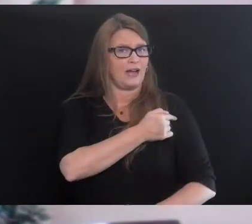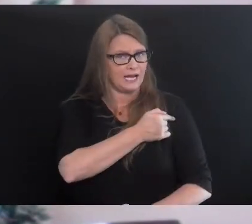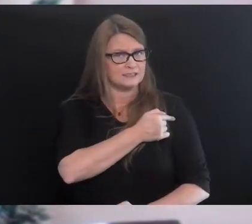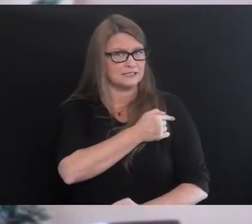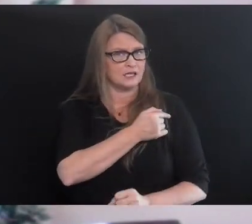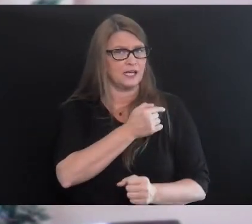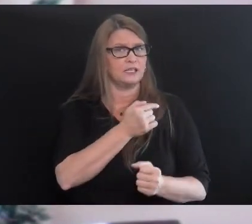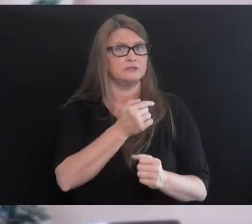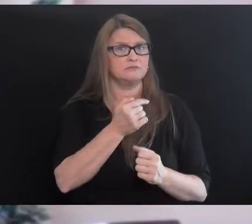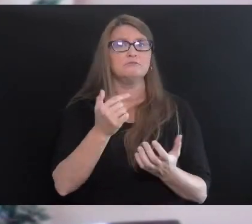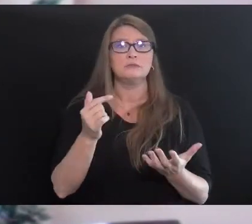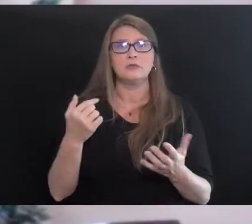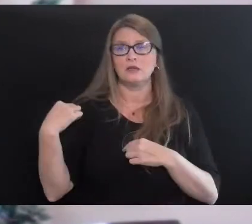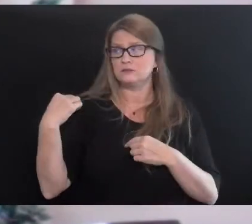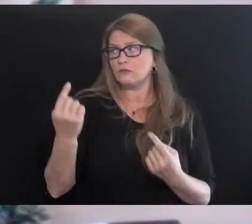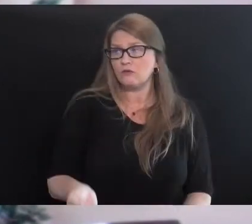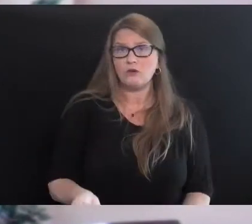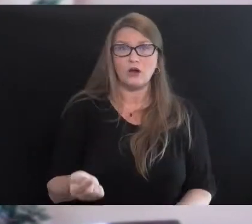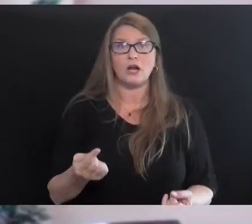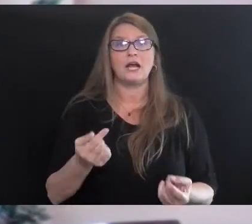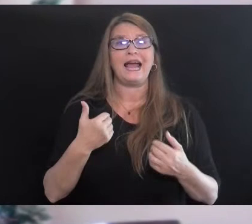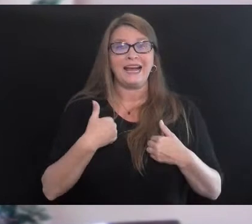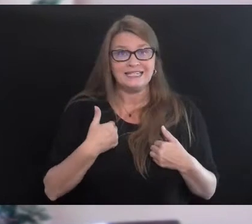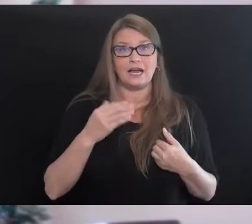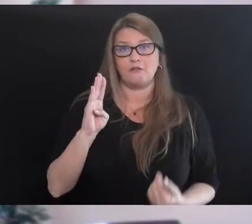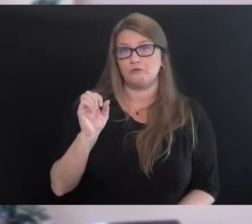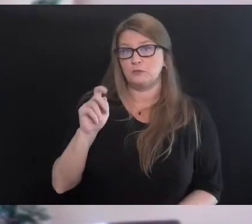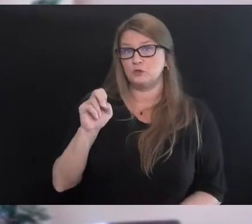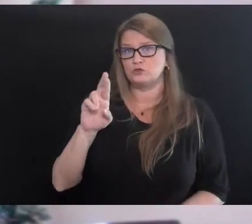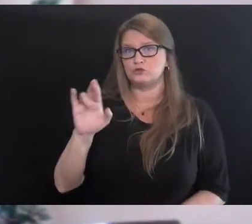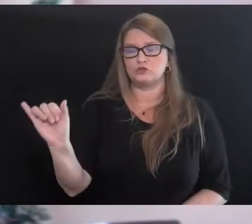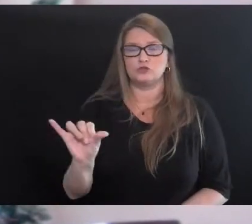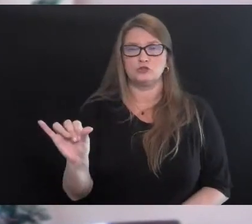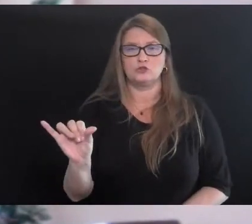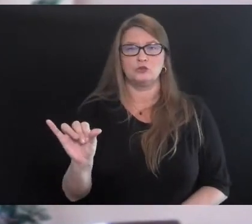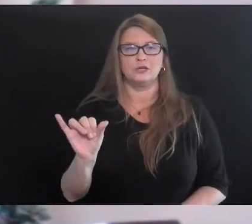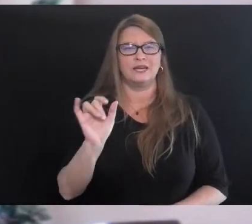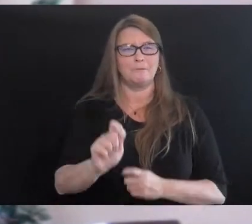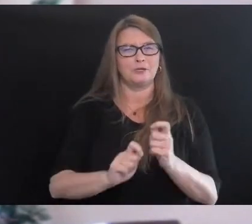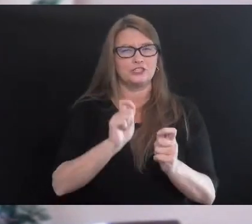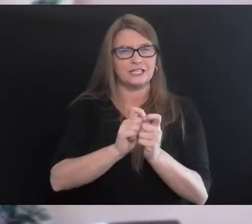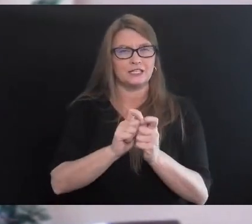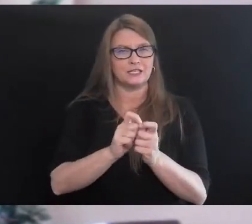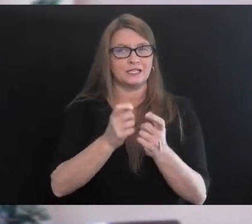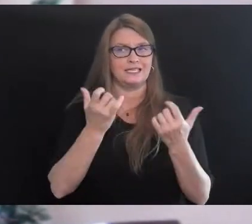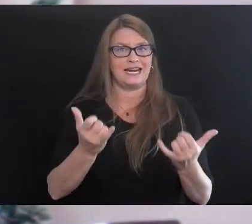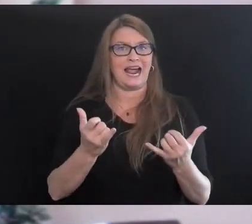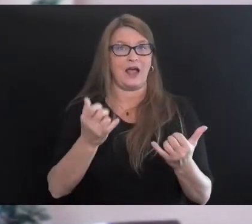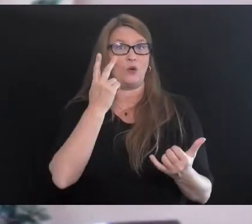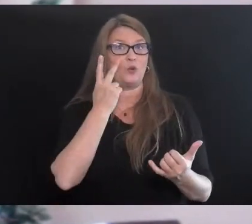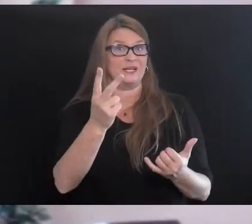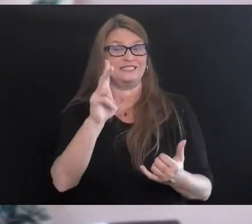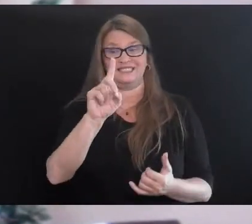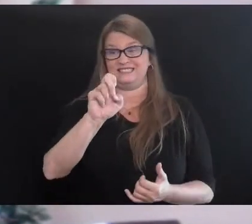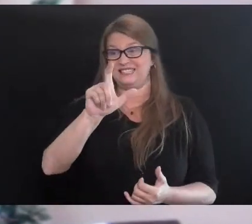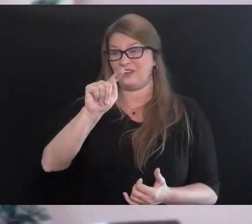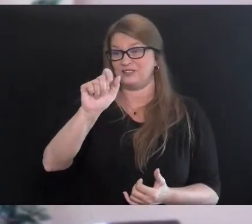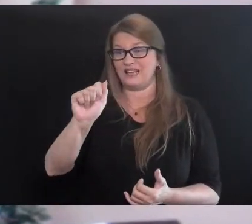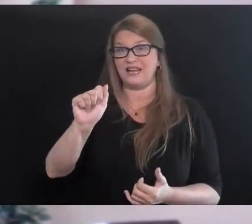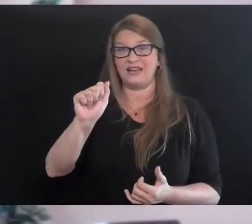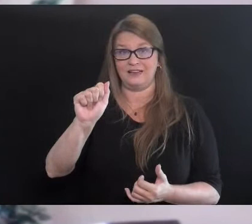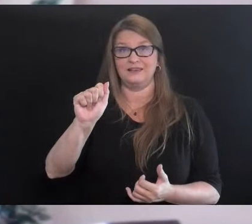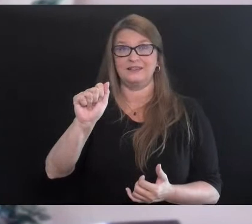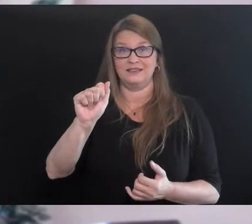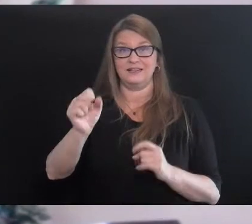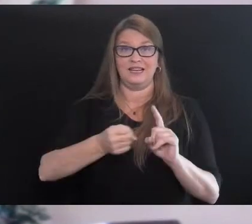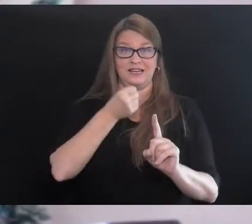have done and to be boosted as well, particularly as we see another round of the Delta variant